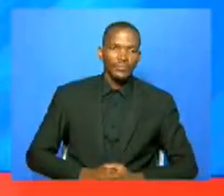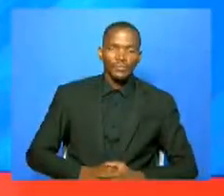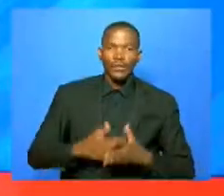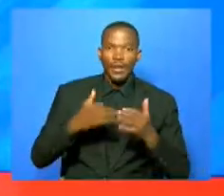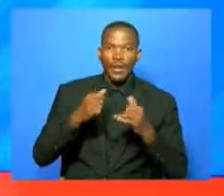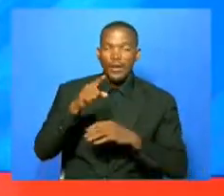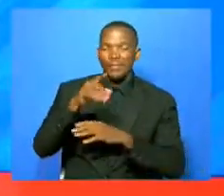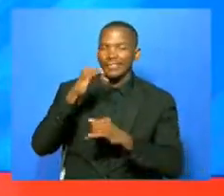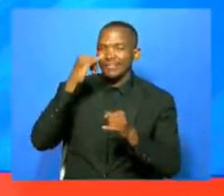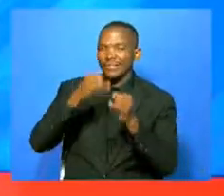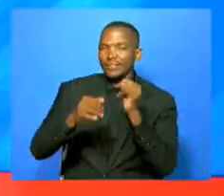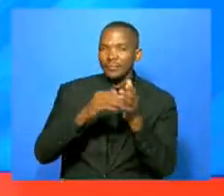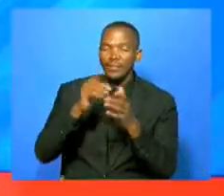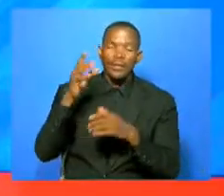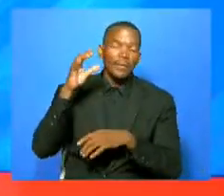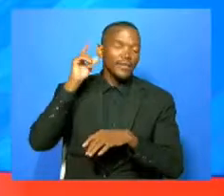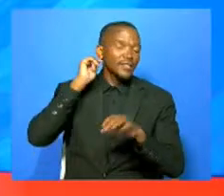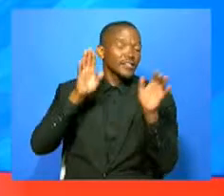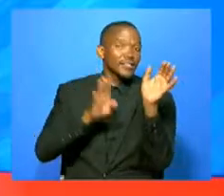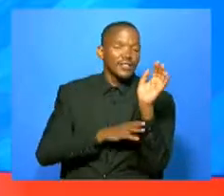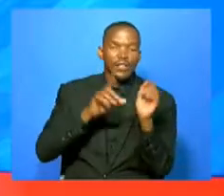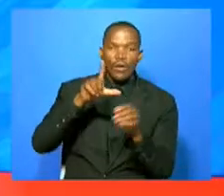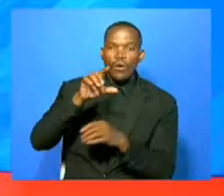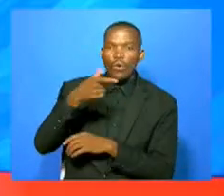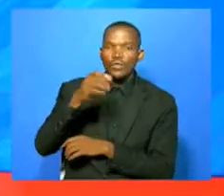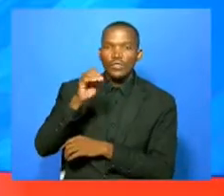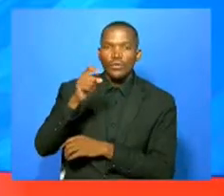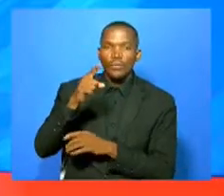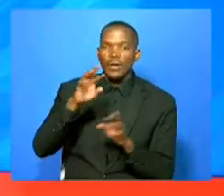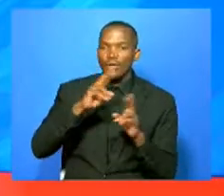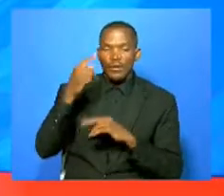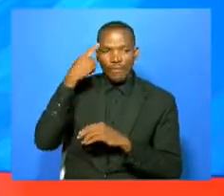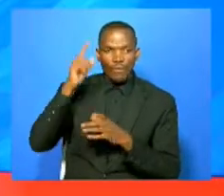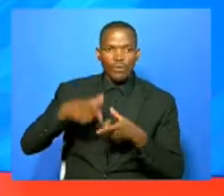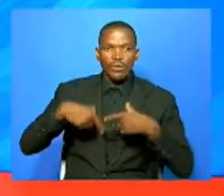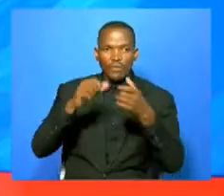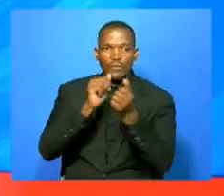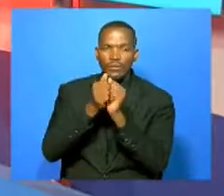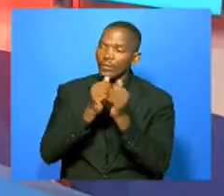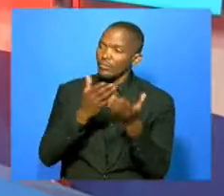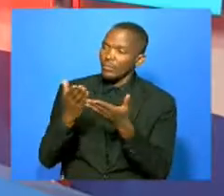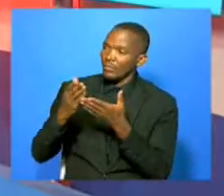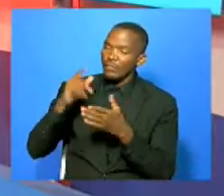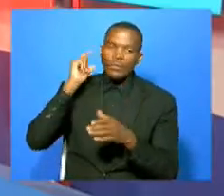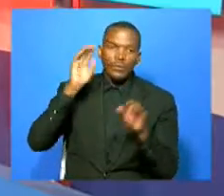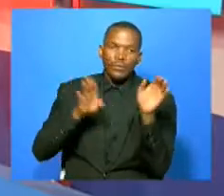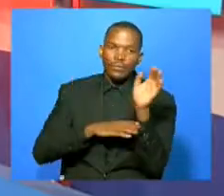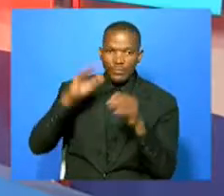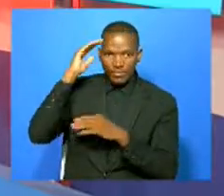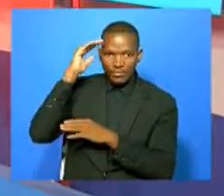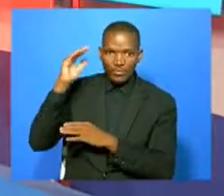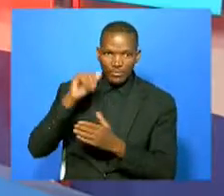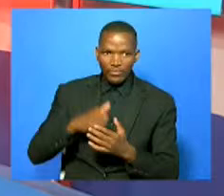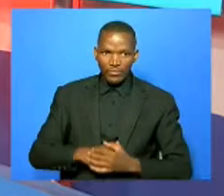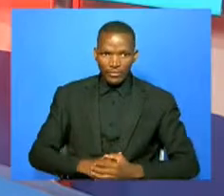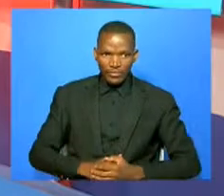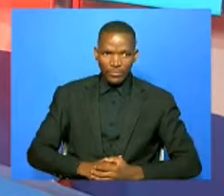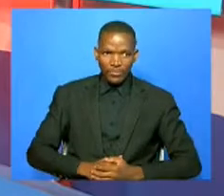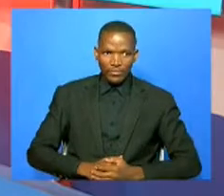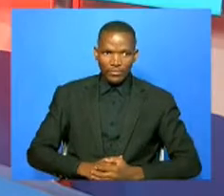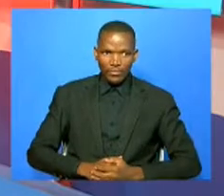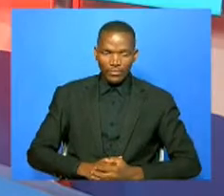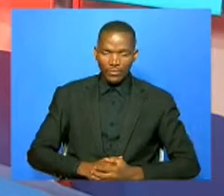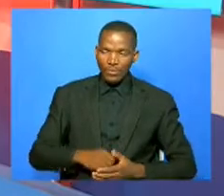waitso harri be phegolo le teng ha khaitsela ke go se gongwe o eme sentle gonela tsa metshameko khaitsedi aka madumedumela o lebile o